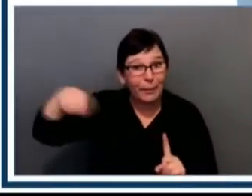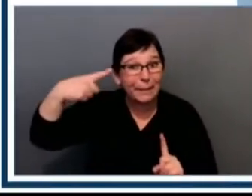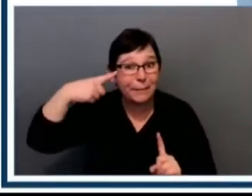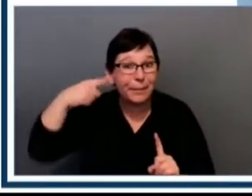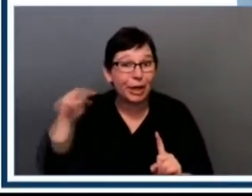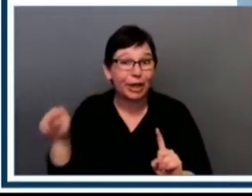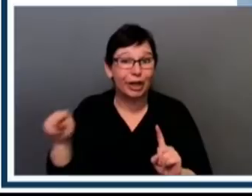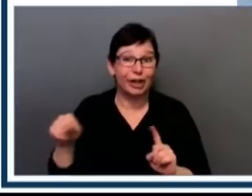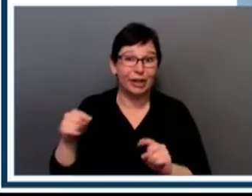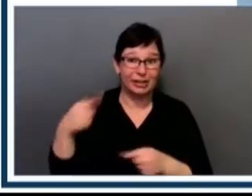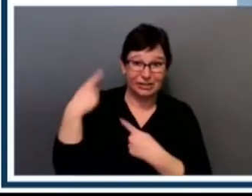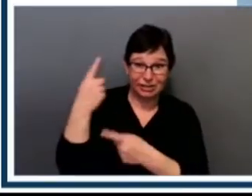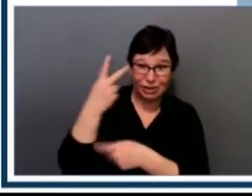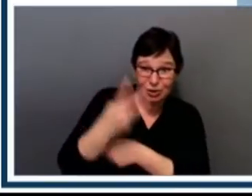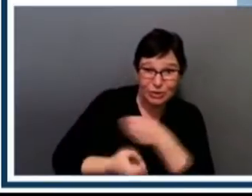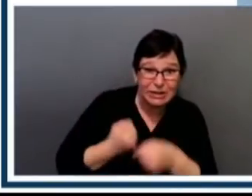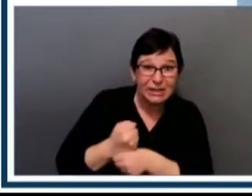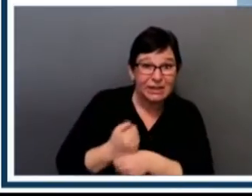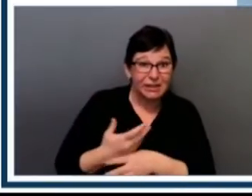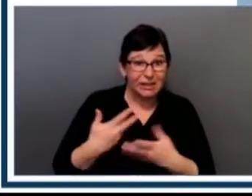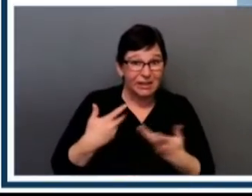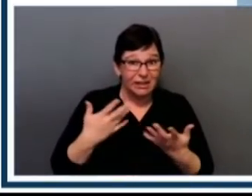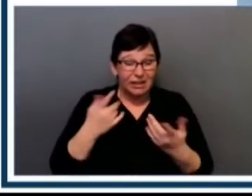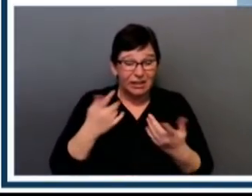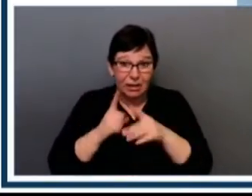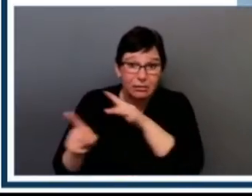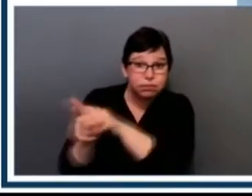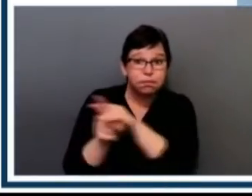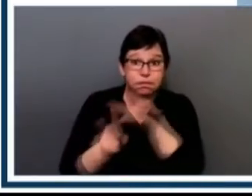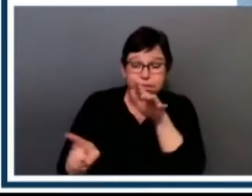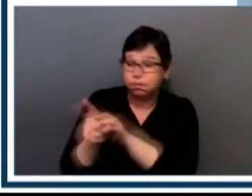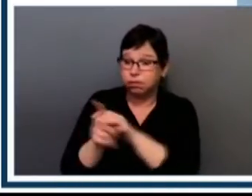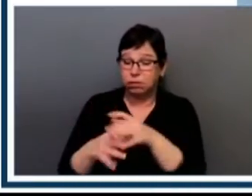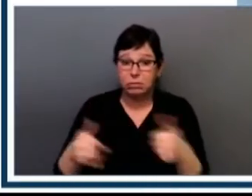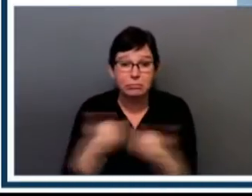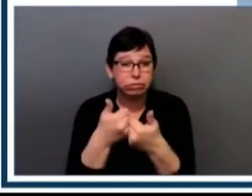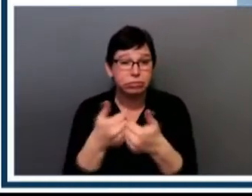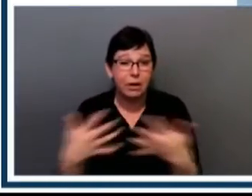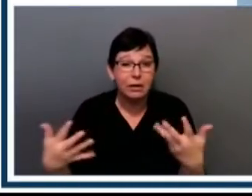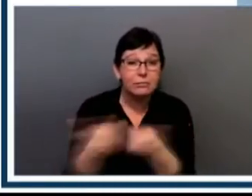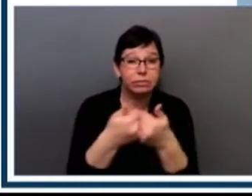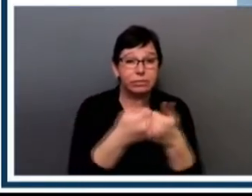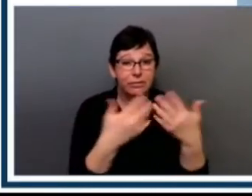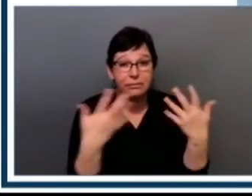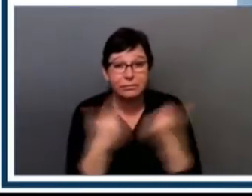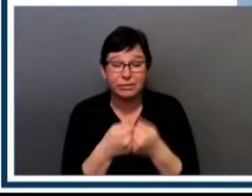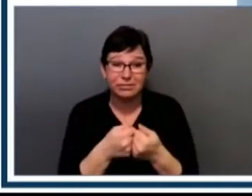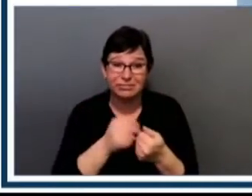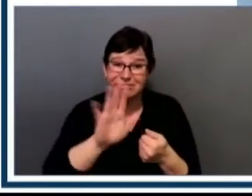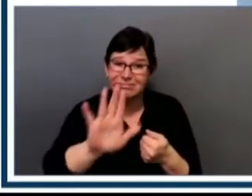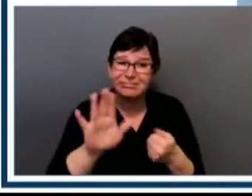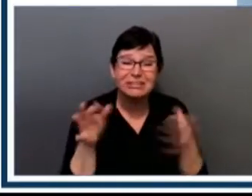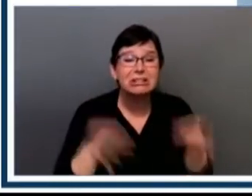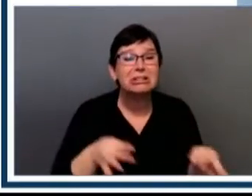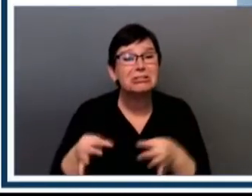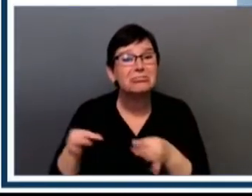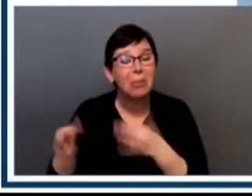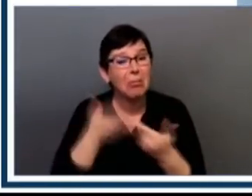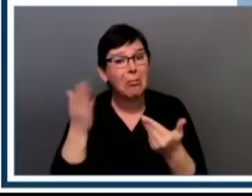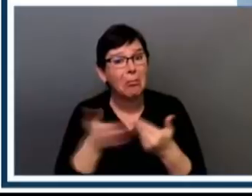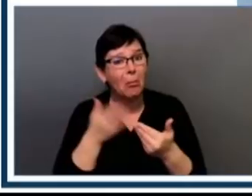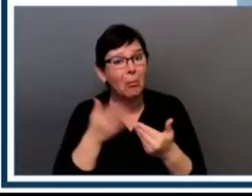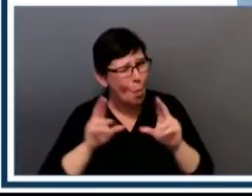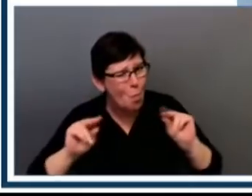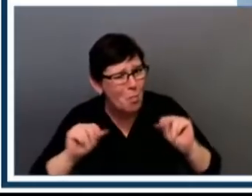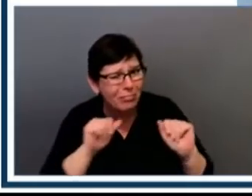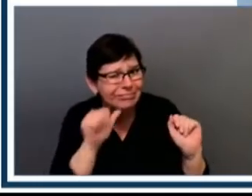job is to bring in the public health perspective and to be part of conversations that many other perspectives have to be weighed